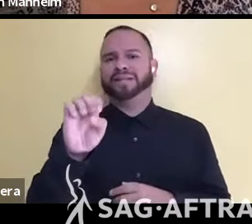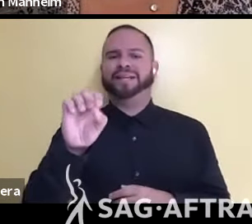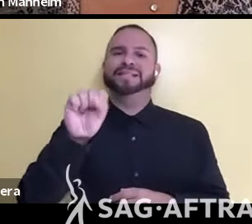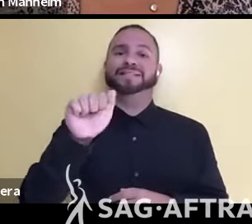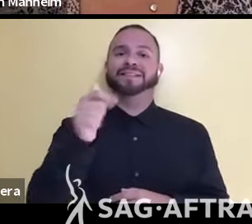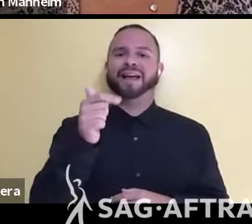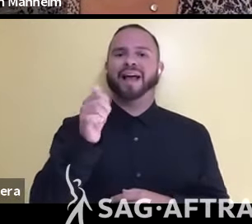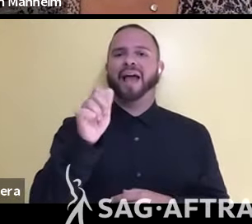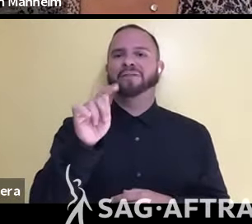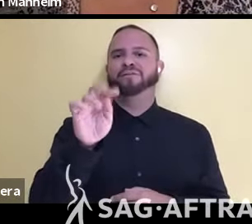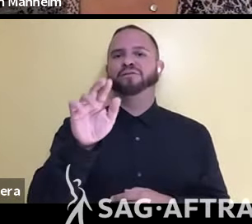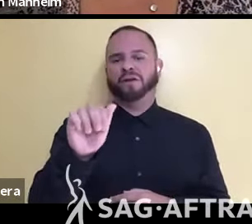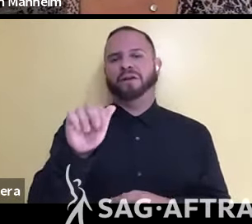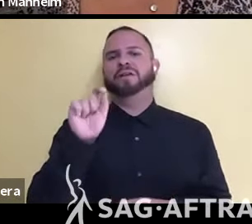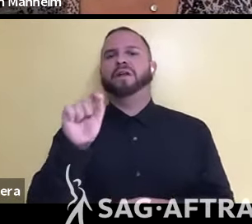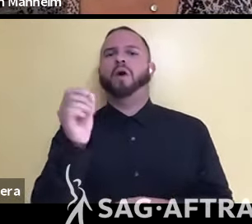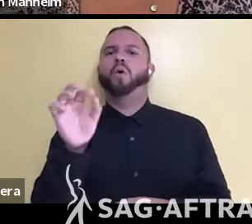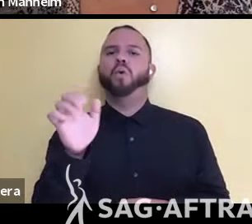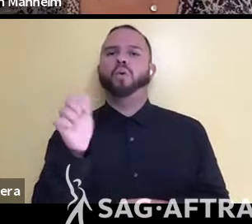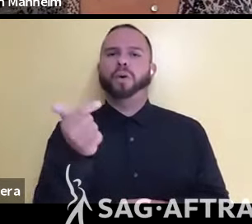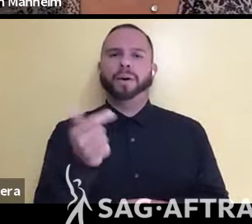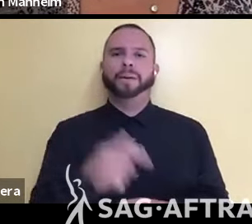PTEOE@SAGAFTRA.org. That's